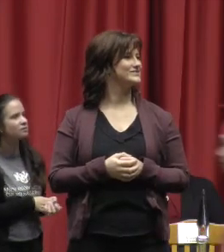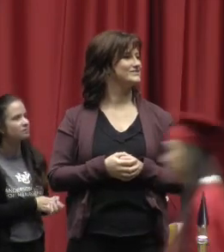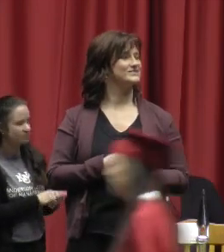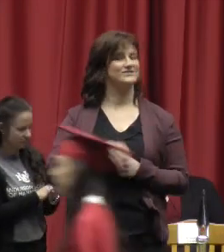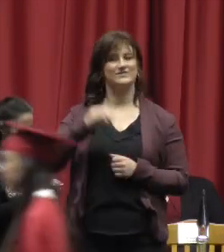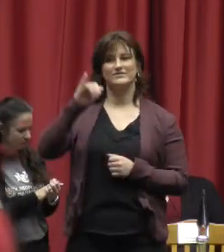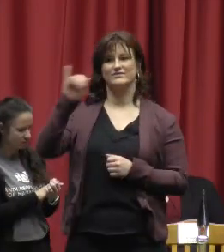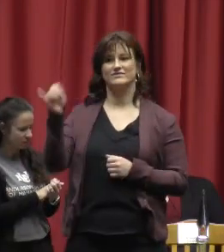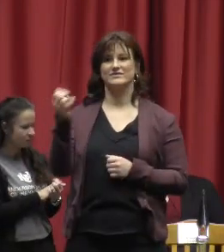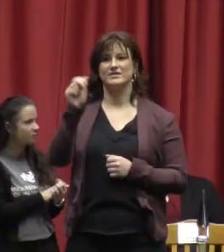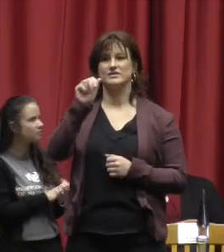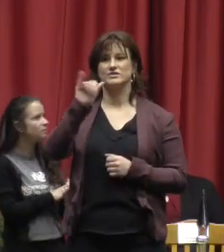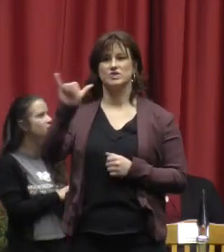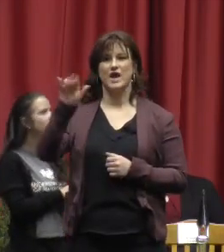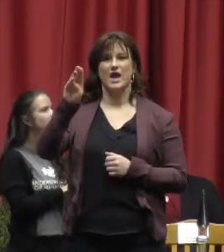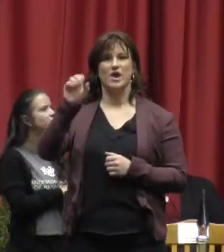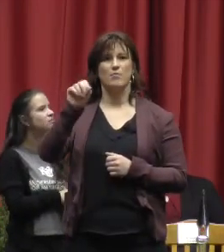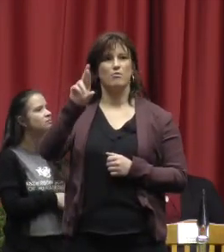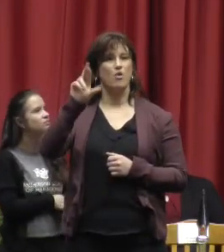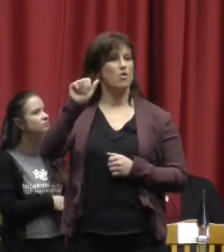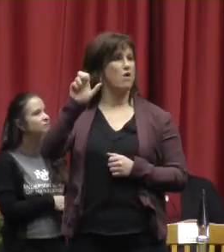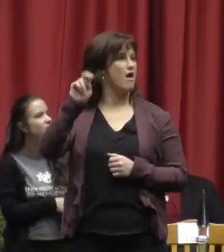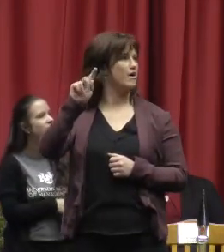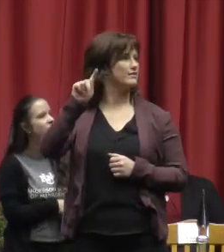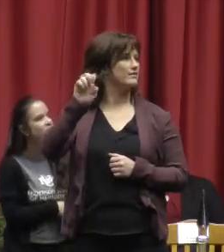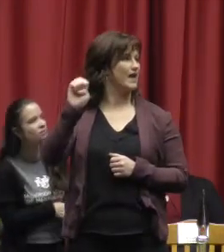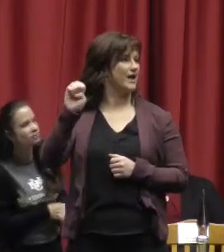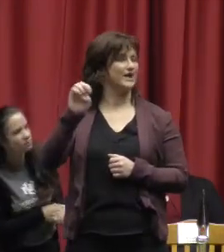Jay Moirongtem.